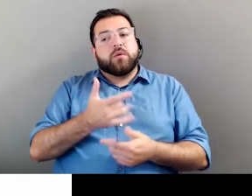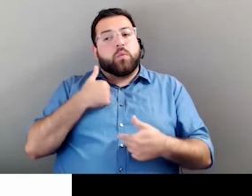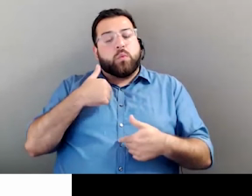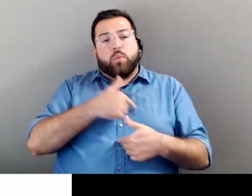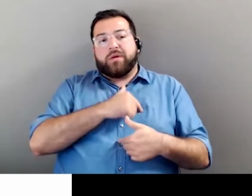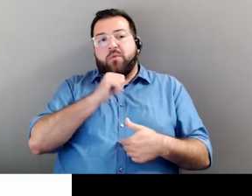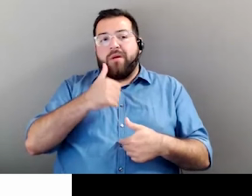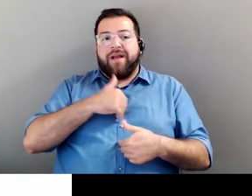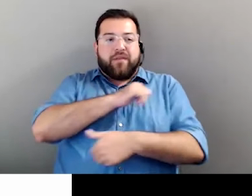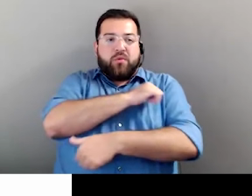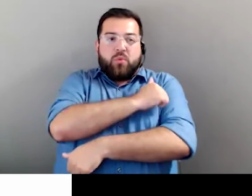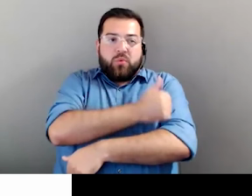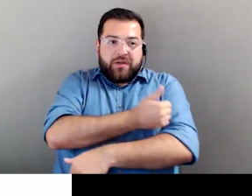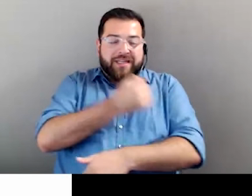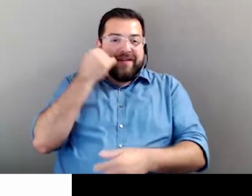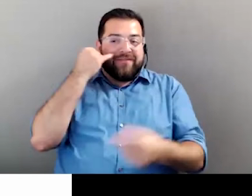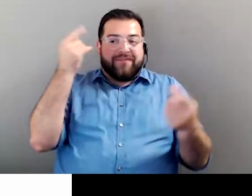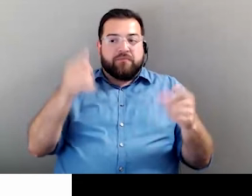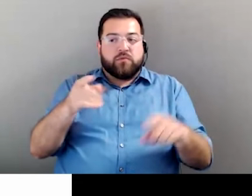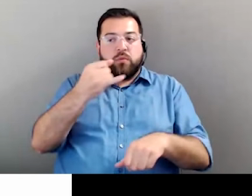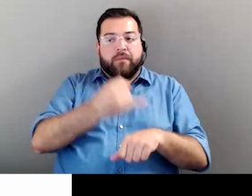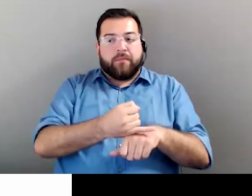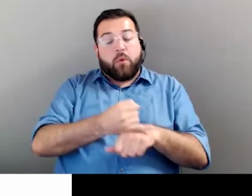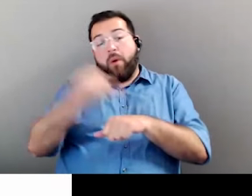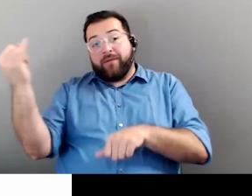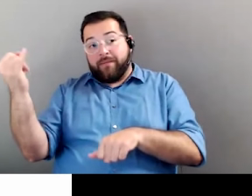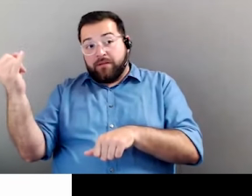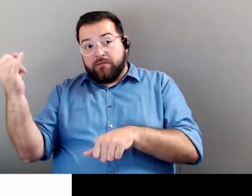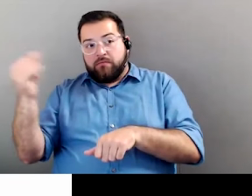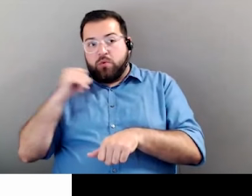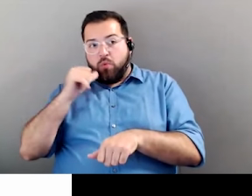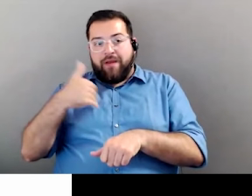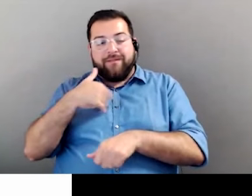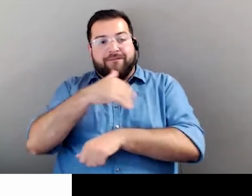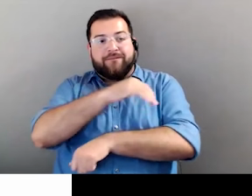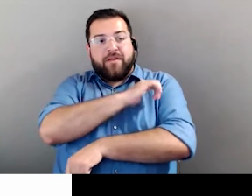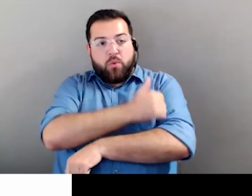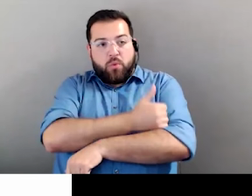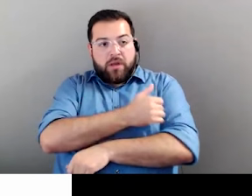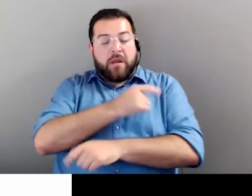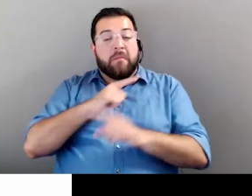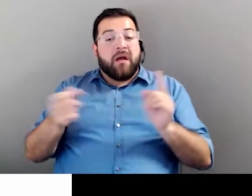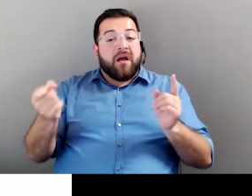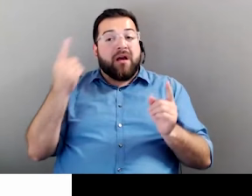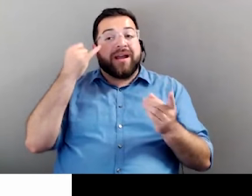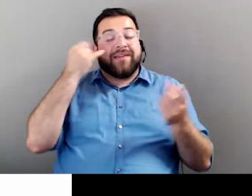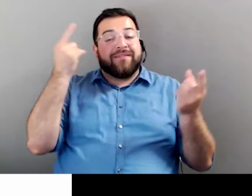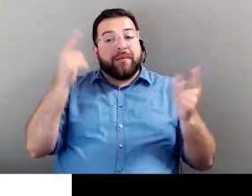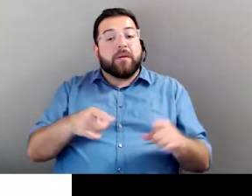jurisdiction if it happens off campus. However, if say both parties are like a student